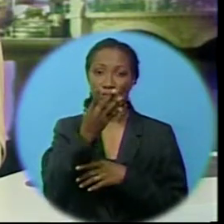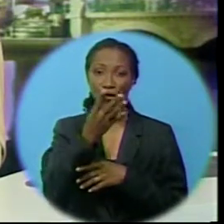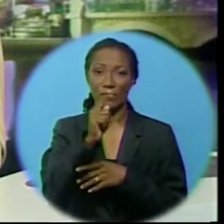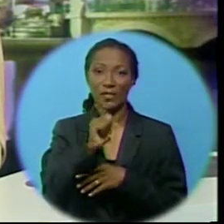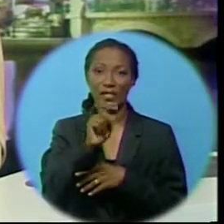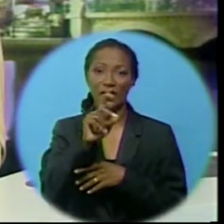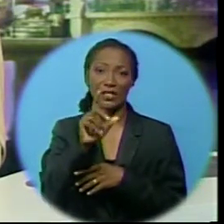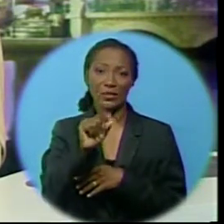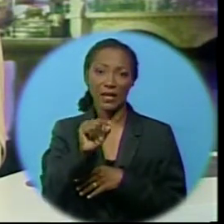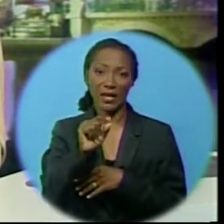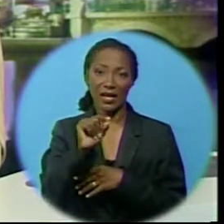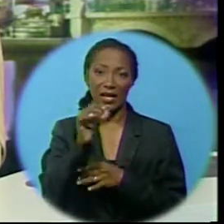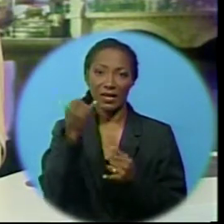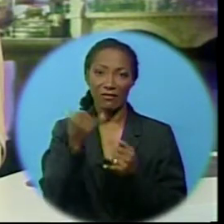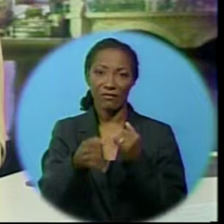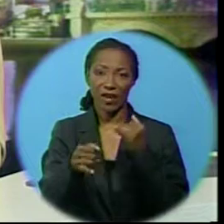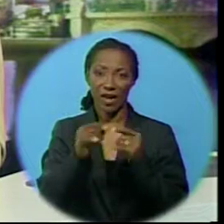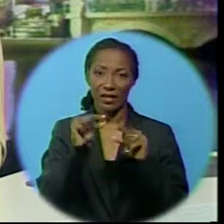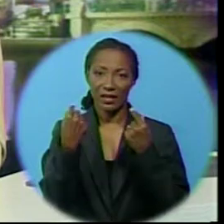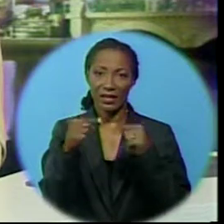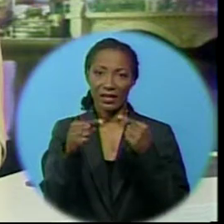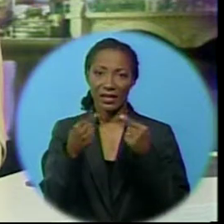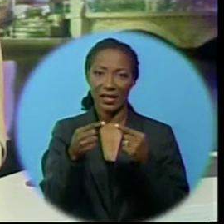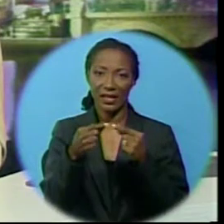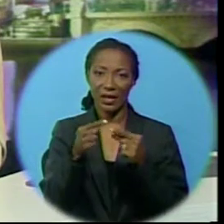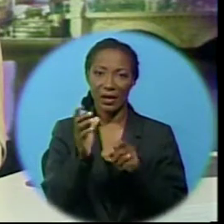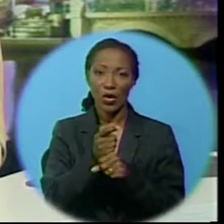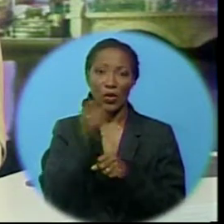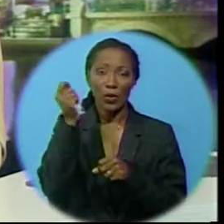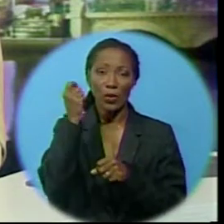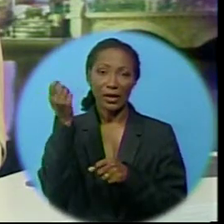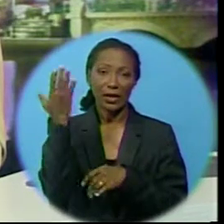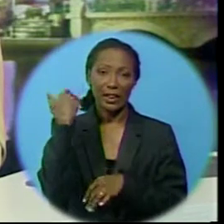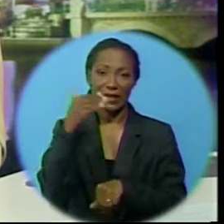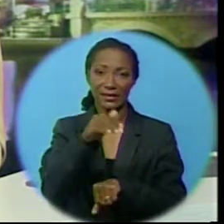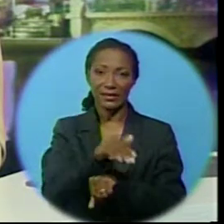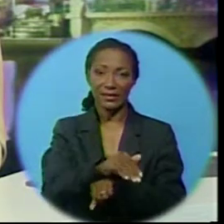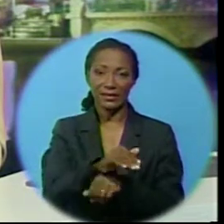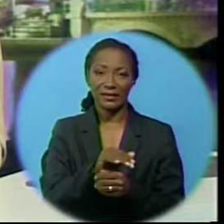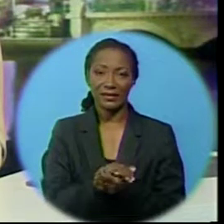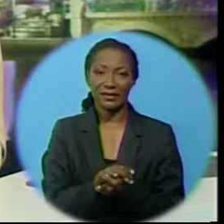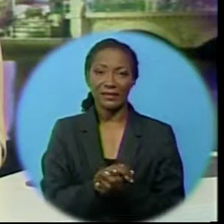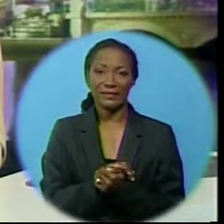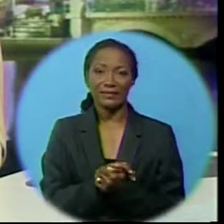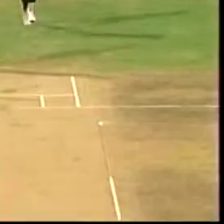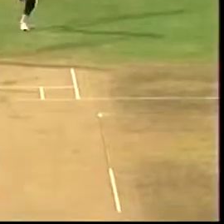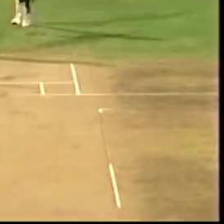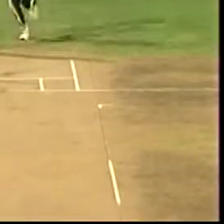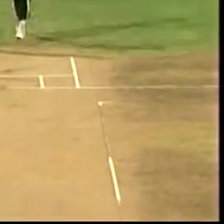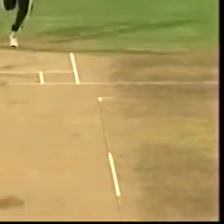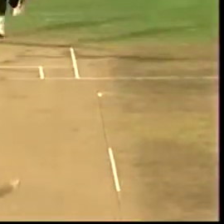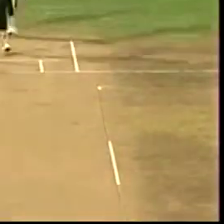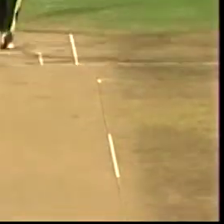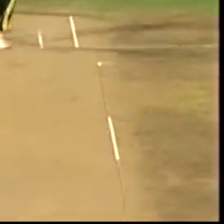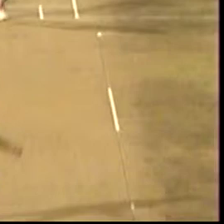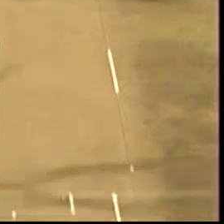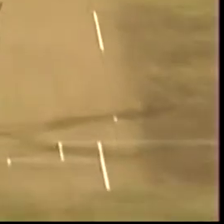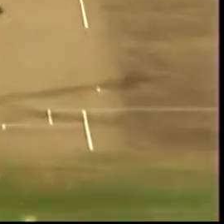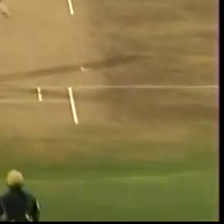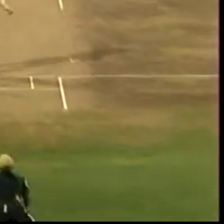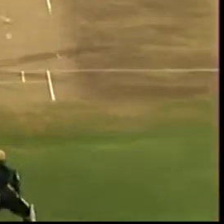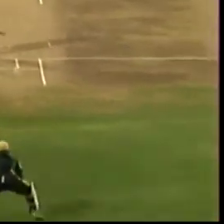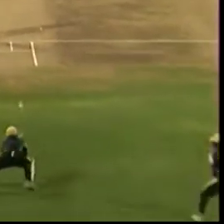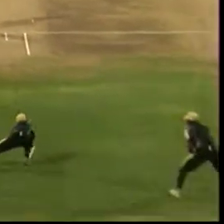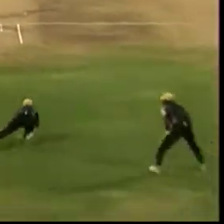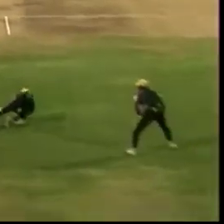years after beating Lyme by 7 wickets last night. CBC's Marshall Boyce reports. Lyme electing to bat lost their